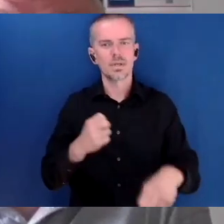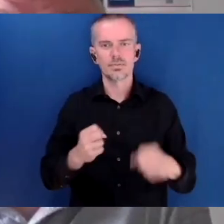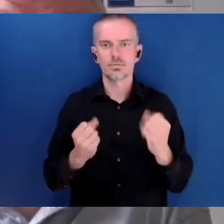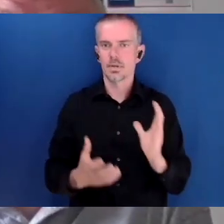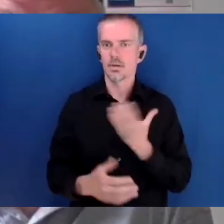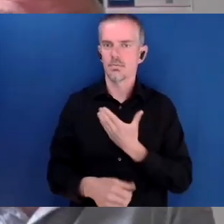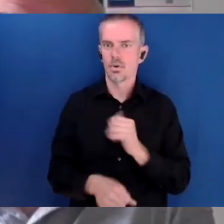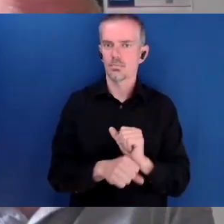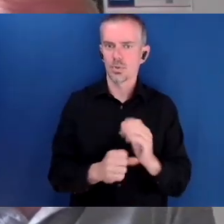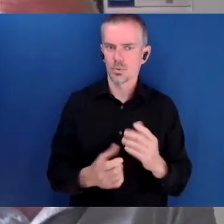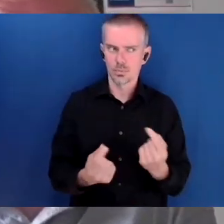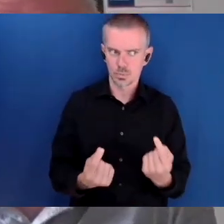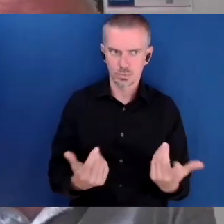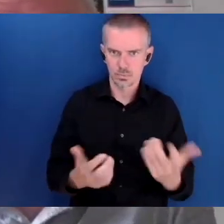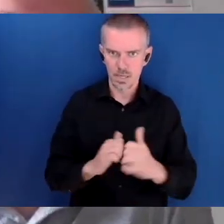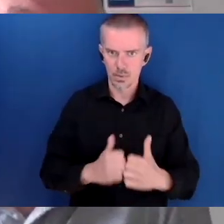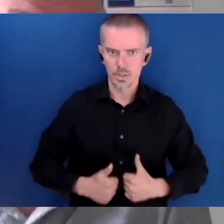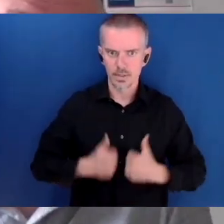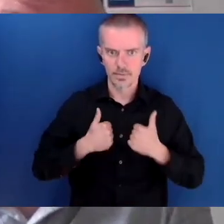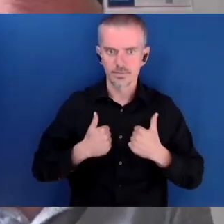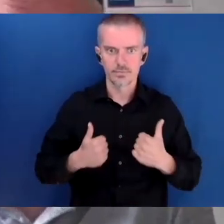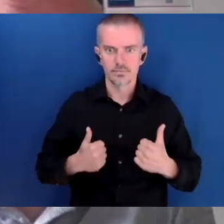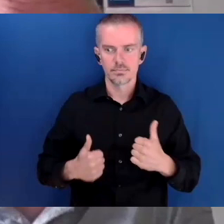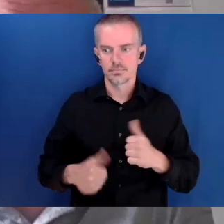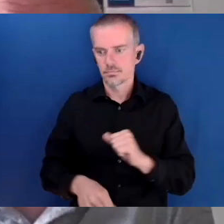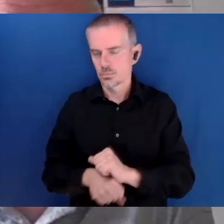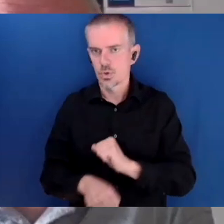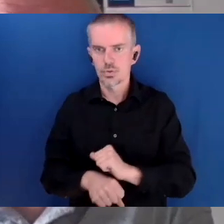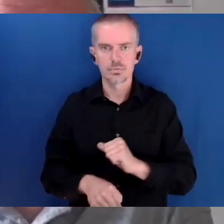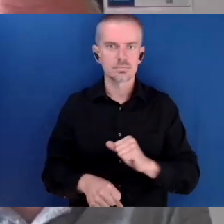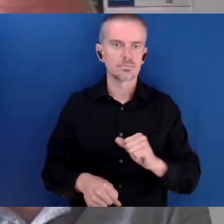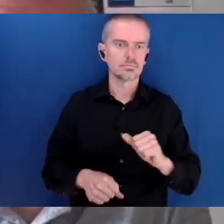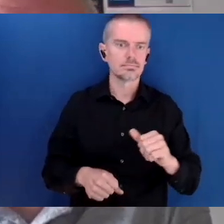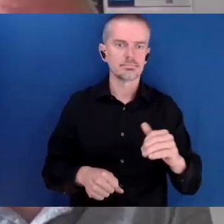our employees to be able to live, work, and